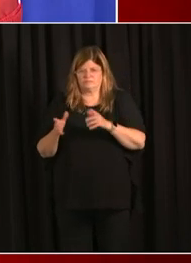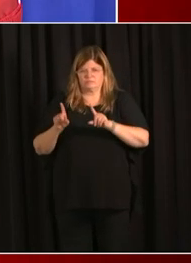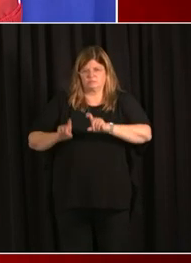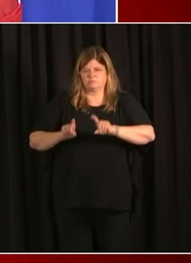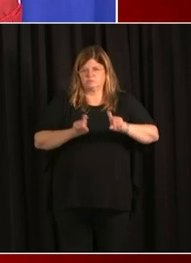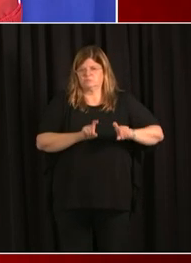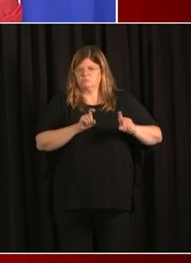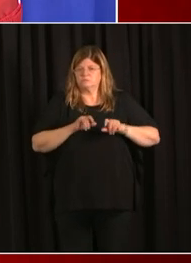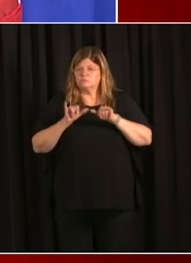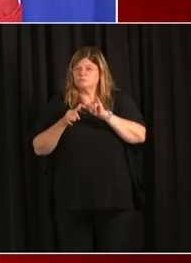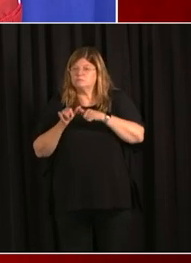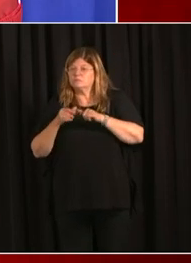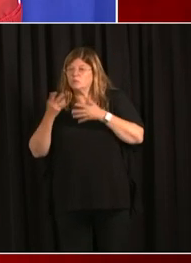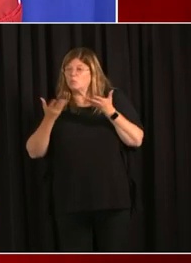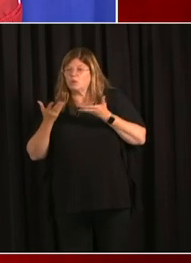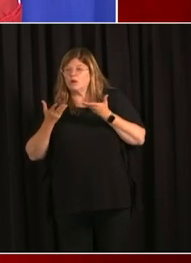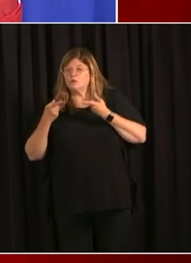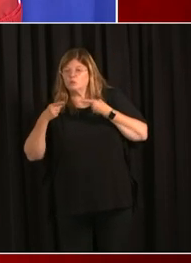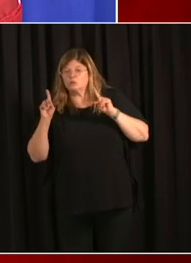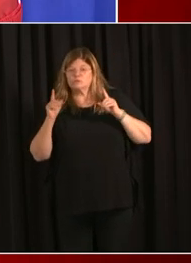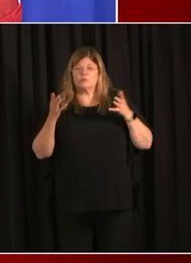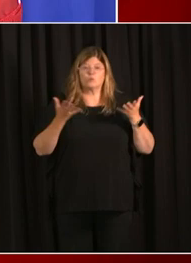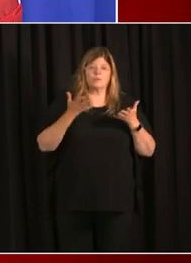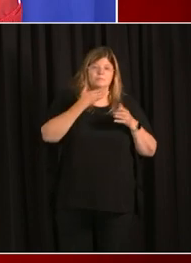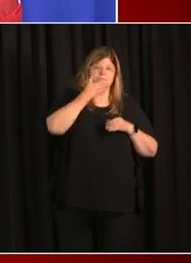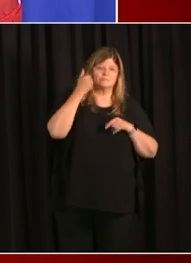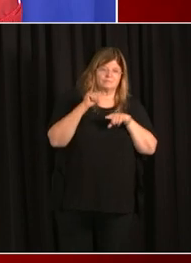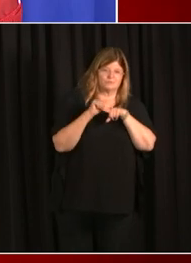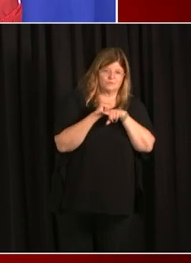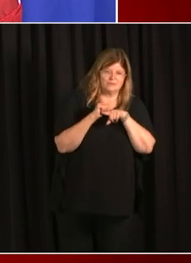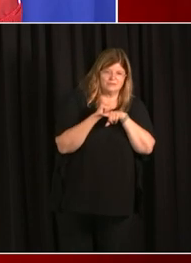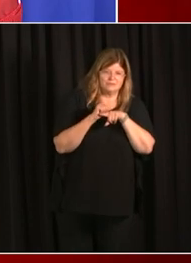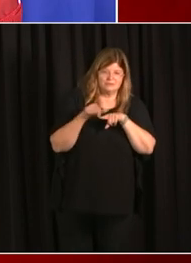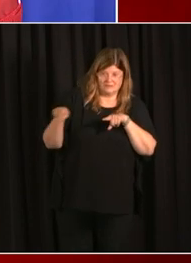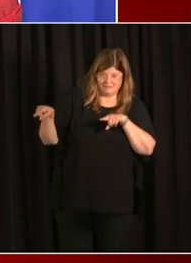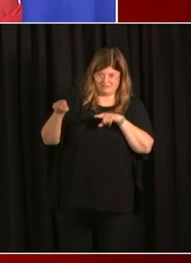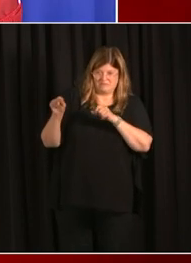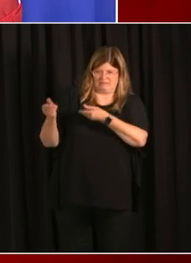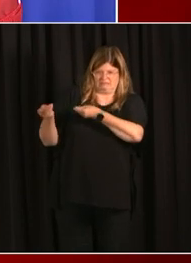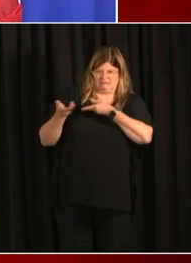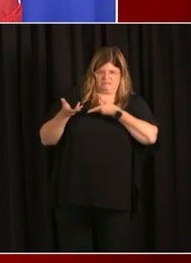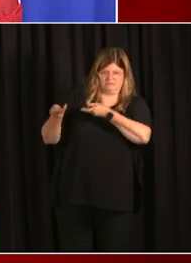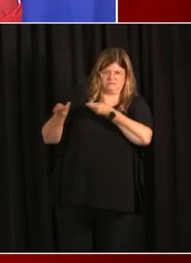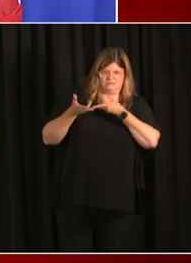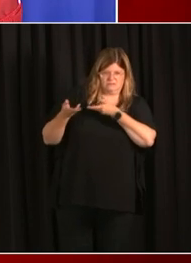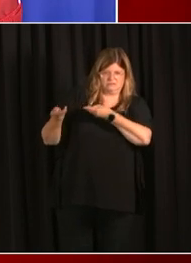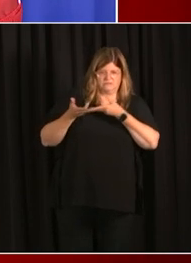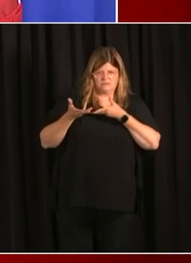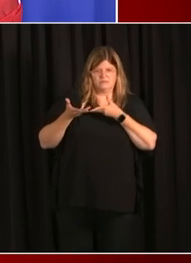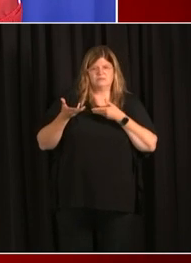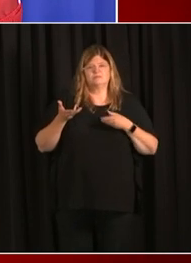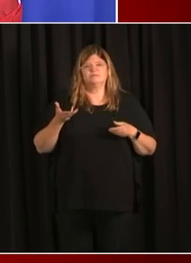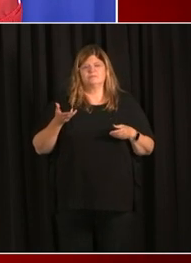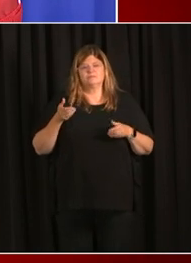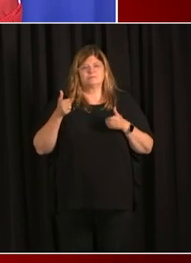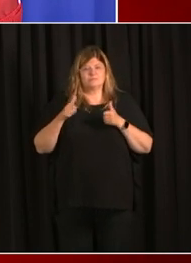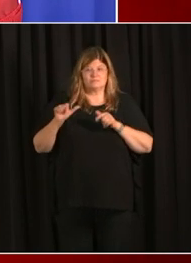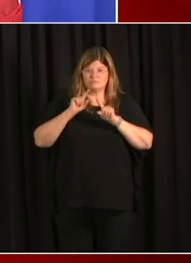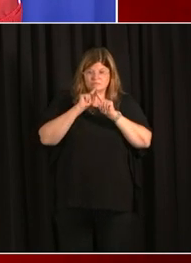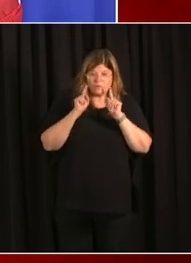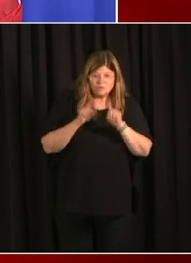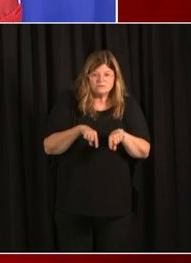see what's working, what best practices, anything that they can share with us. And any reports